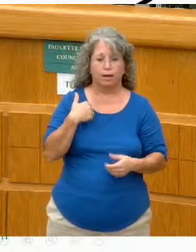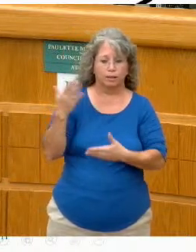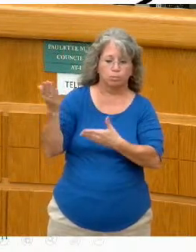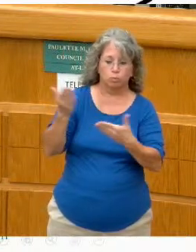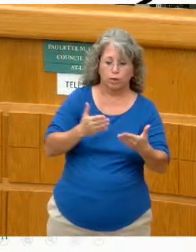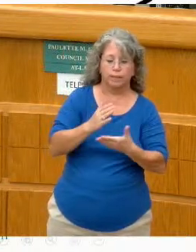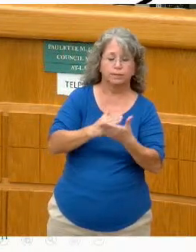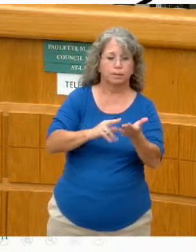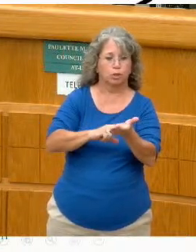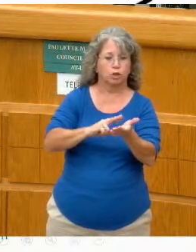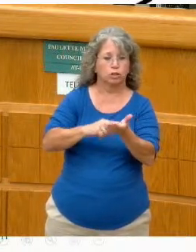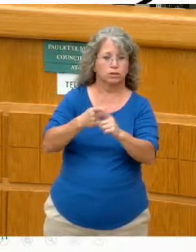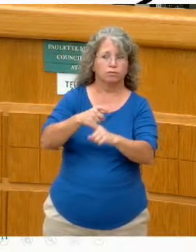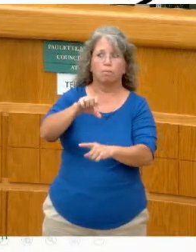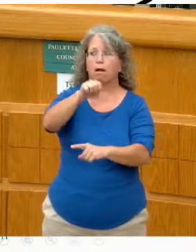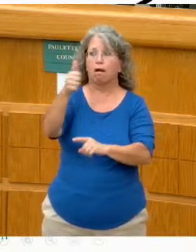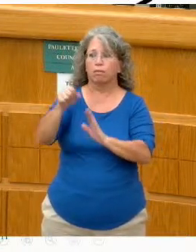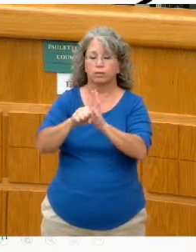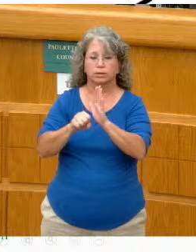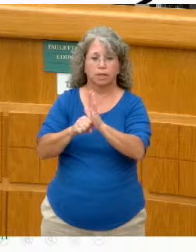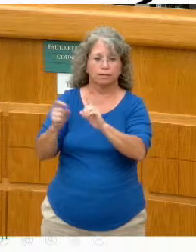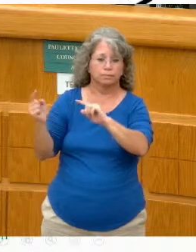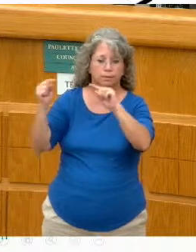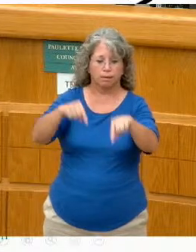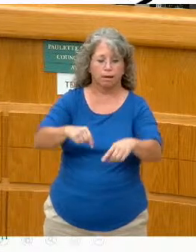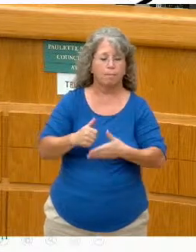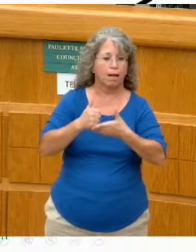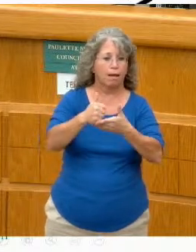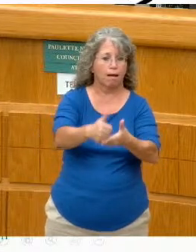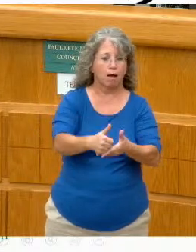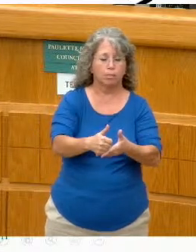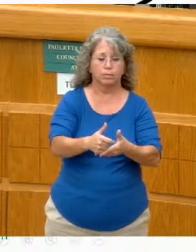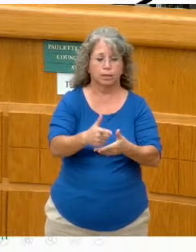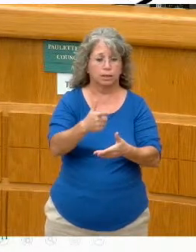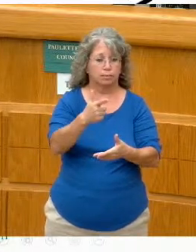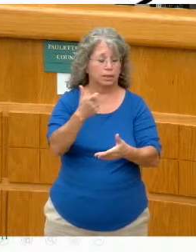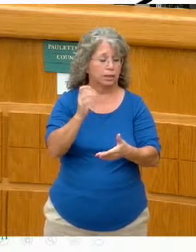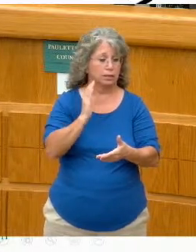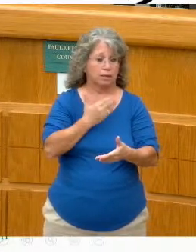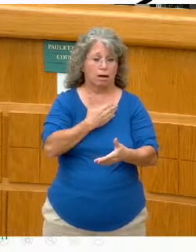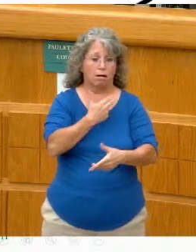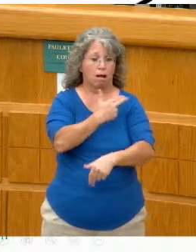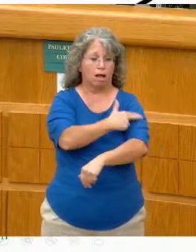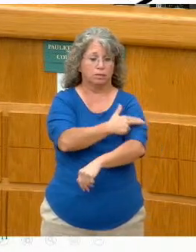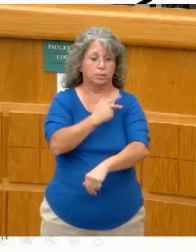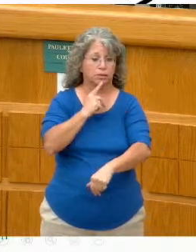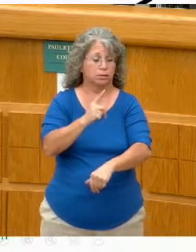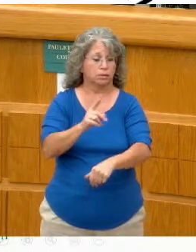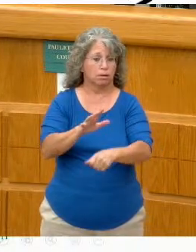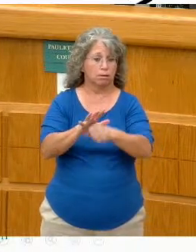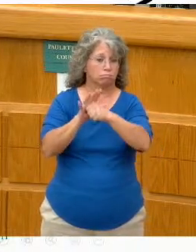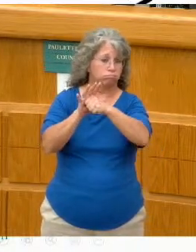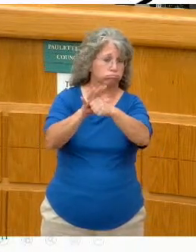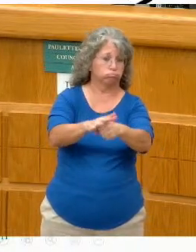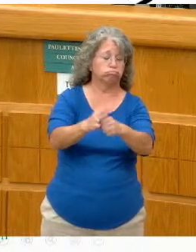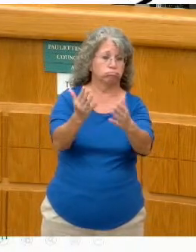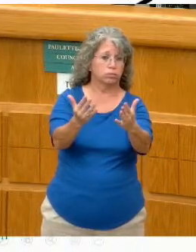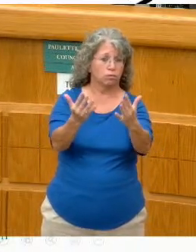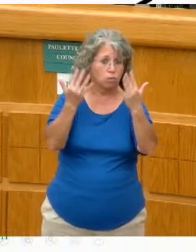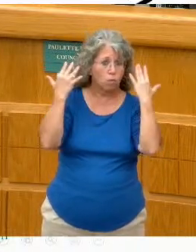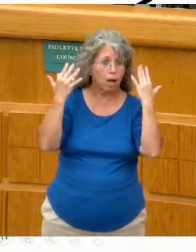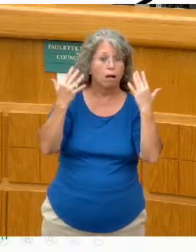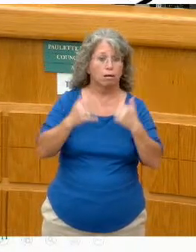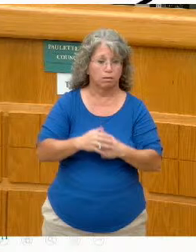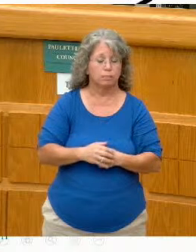to help with this, with the stretching of the hospital capacity. So hopefully we can continue this